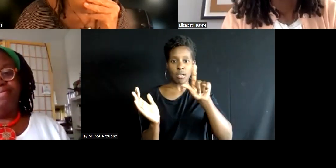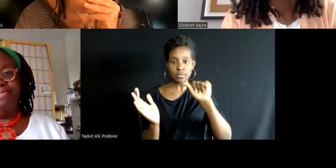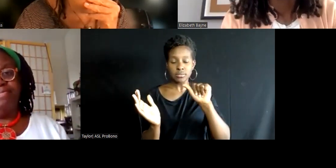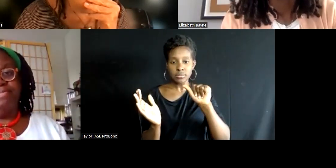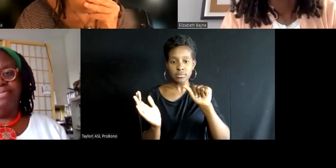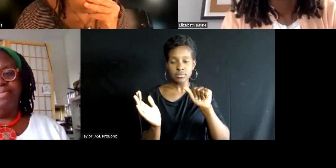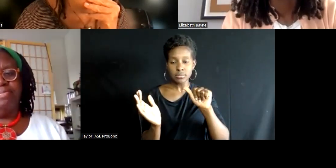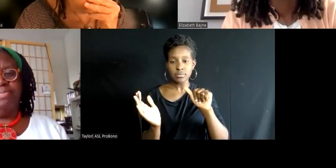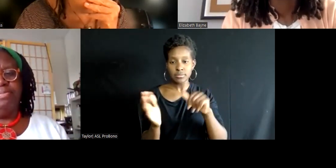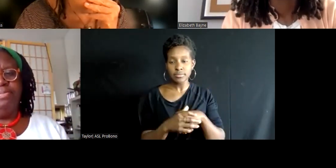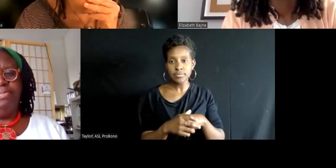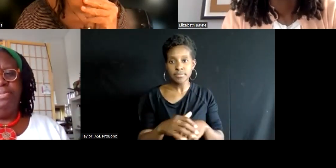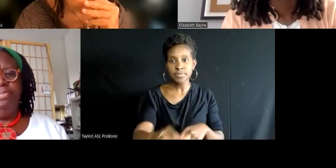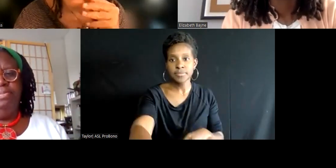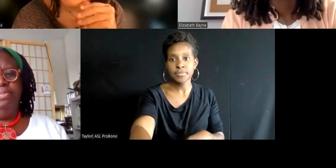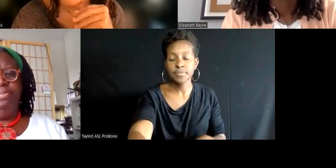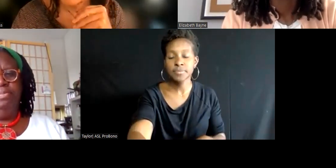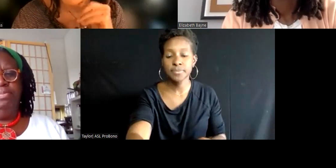Mhm. Absolutely.